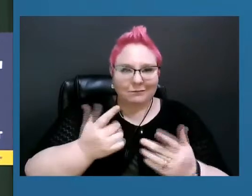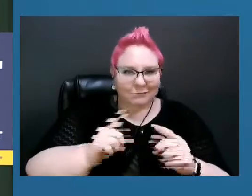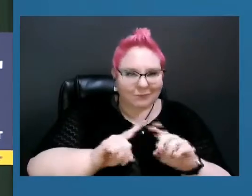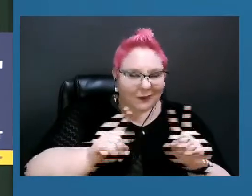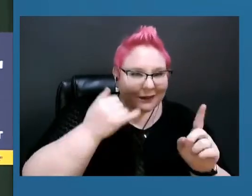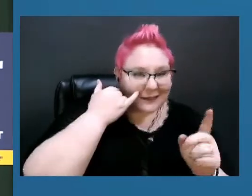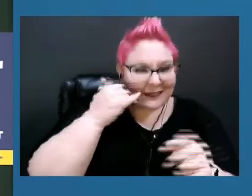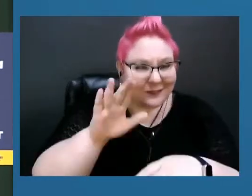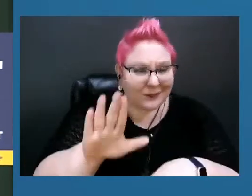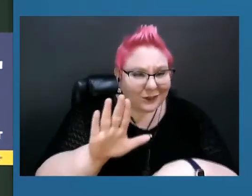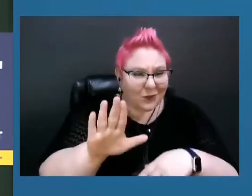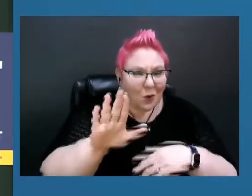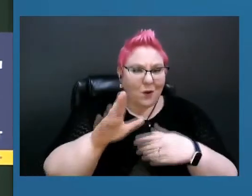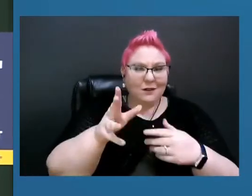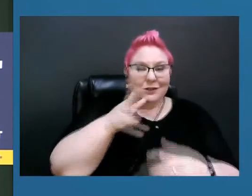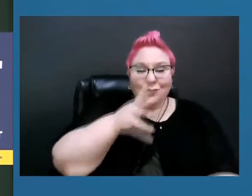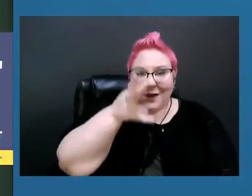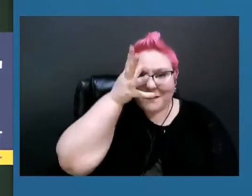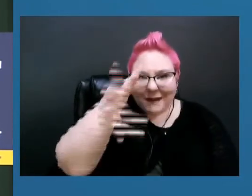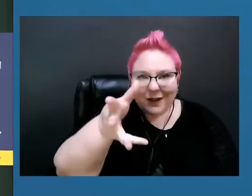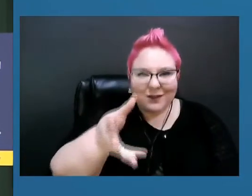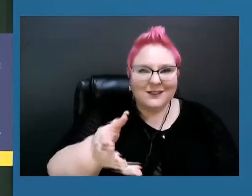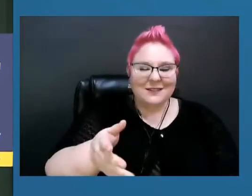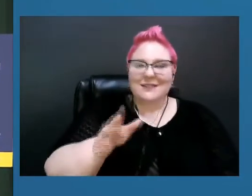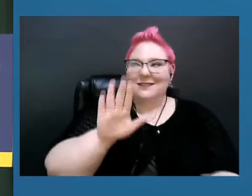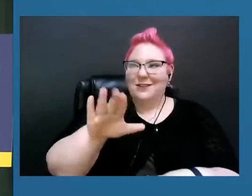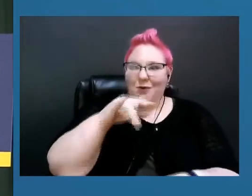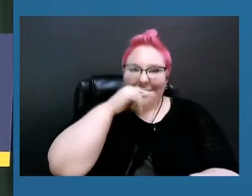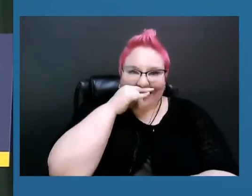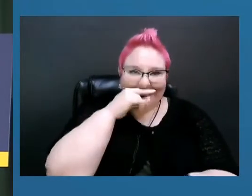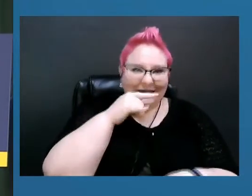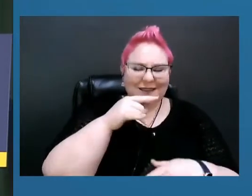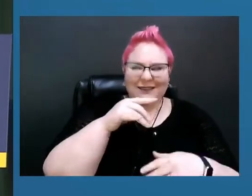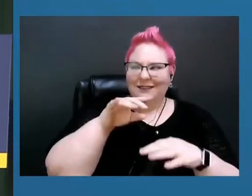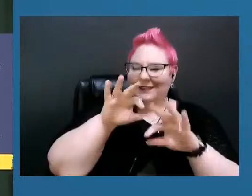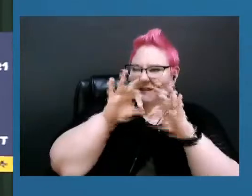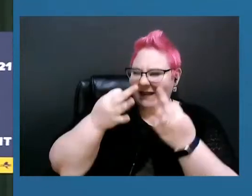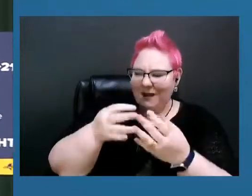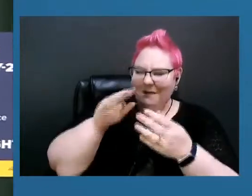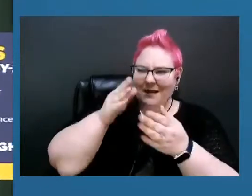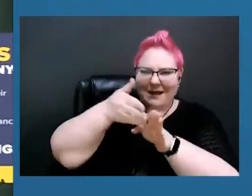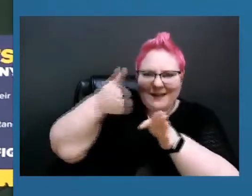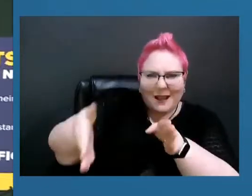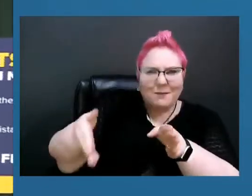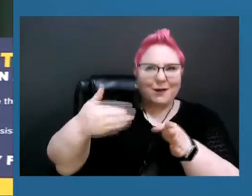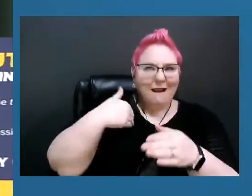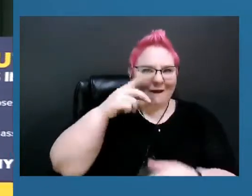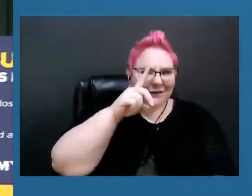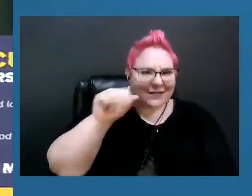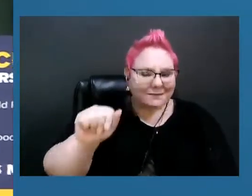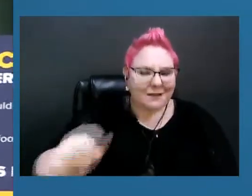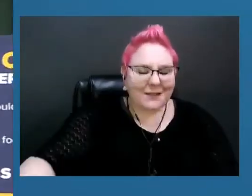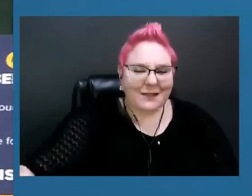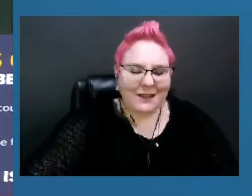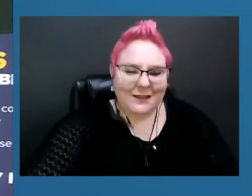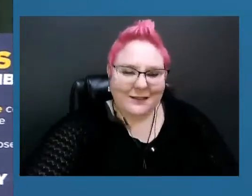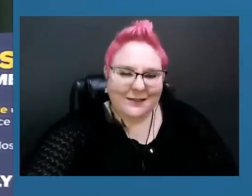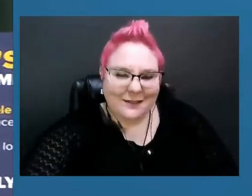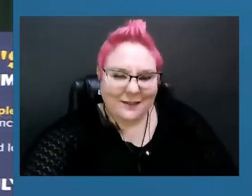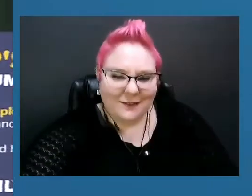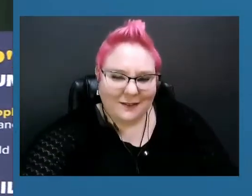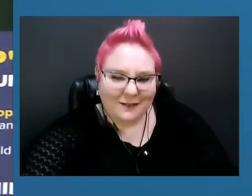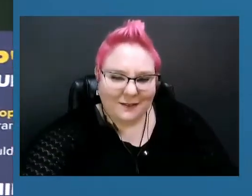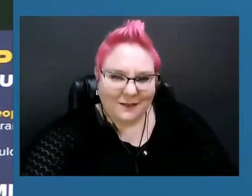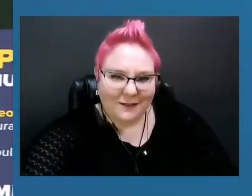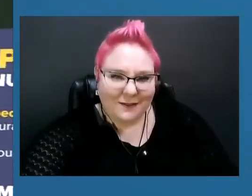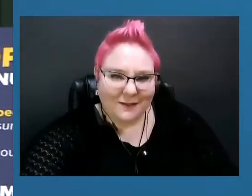and grandpa in the nursing home. It's your kids and your neighbors with disabilities. And you destabilize our communities. You